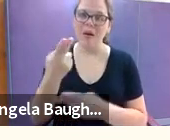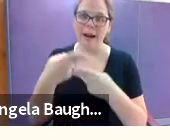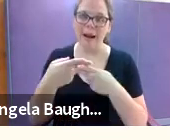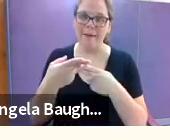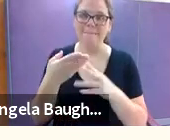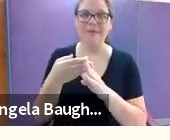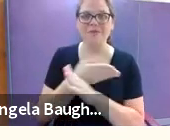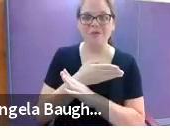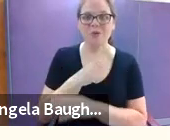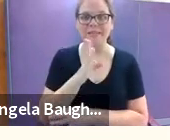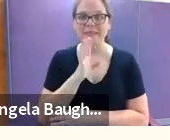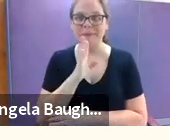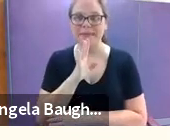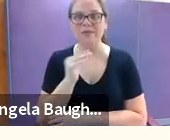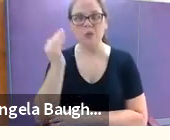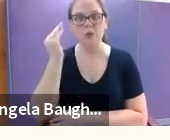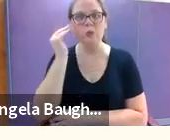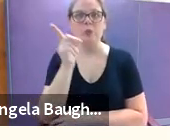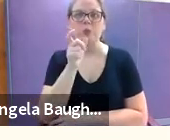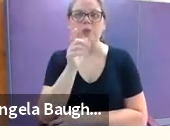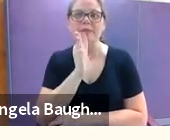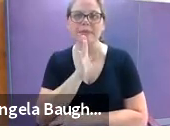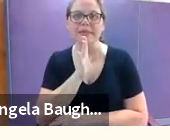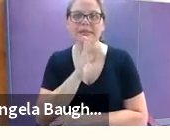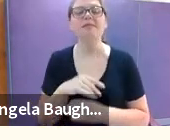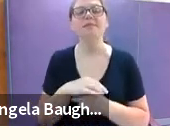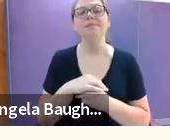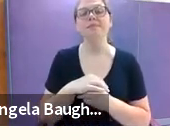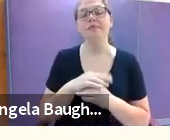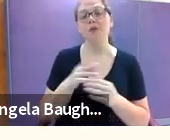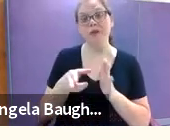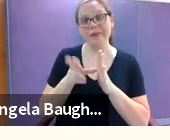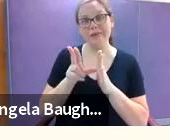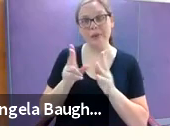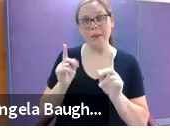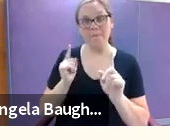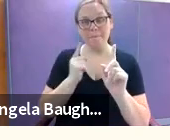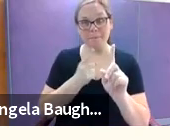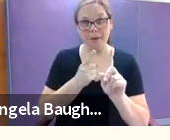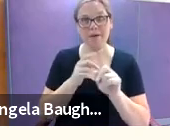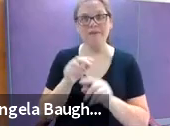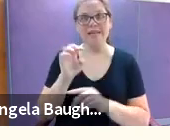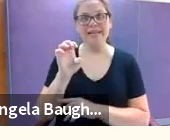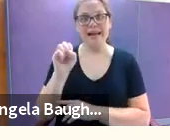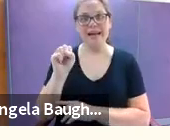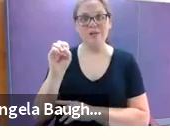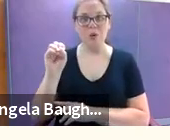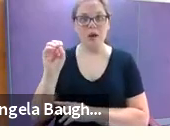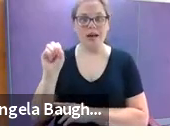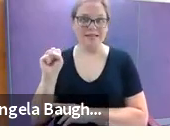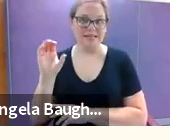Okay. So I just want to review the purpose of the ESOSC.